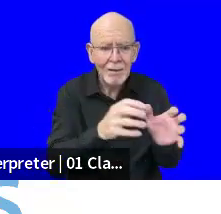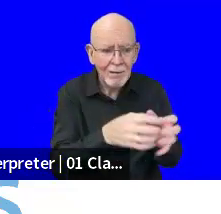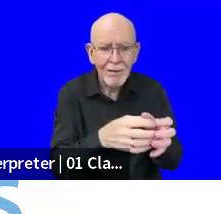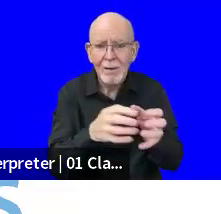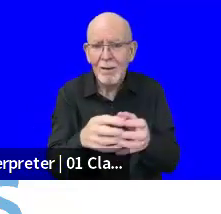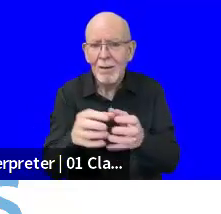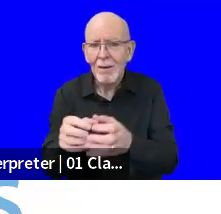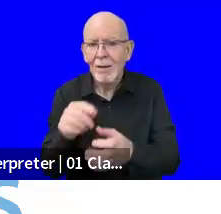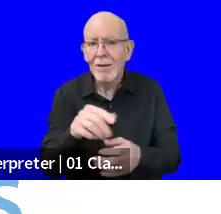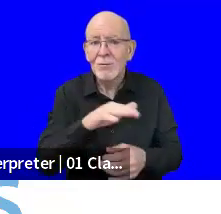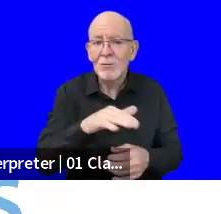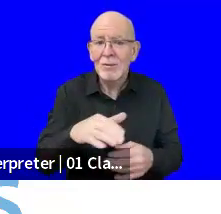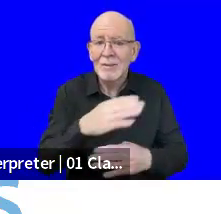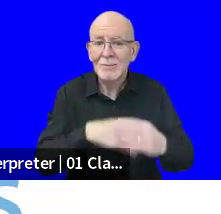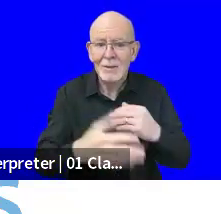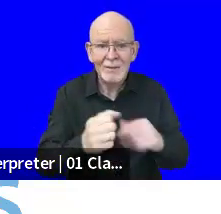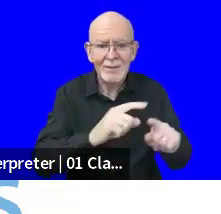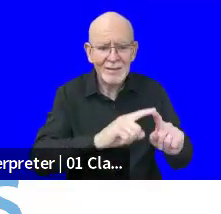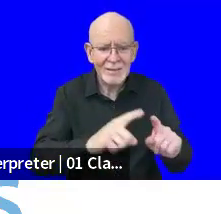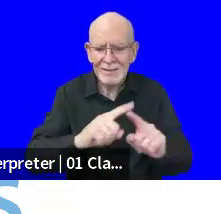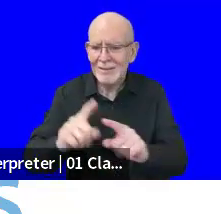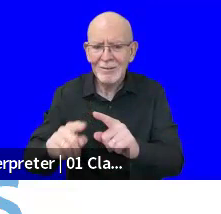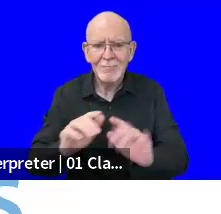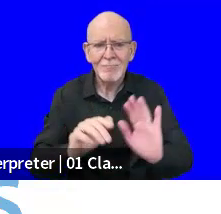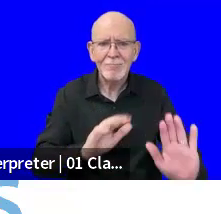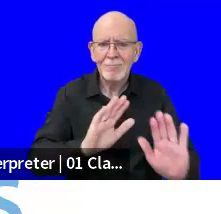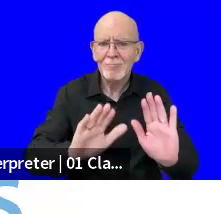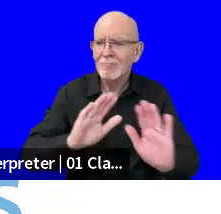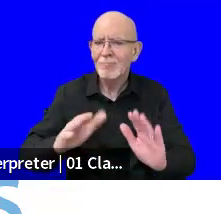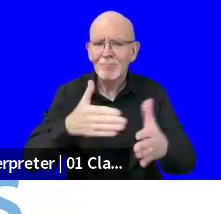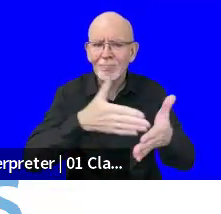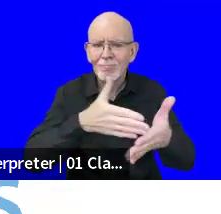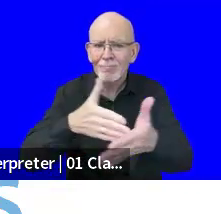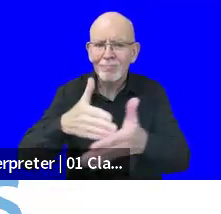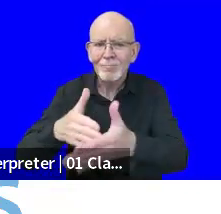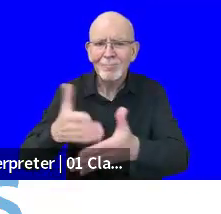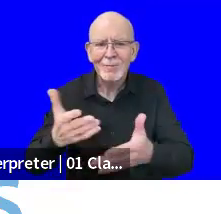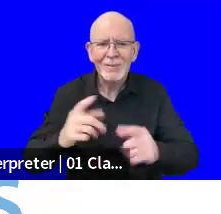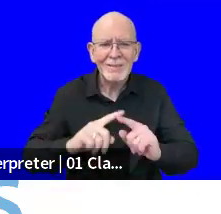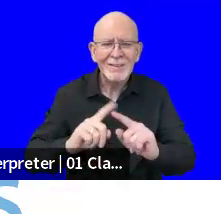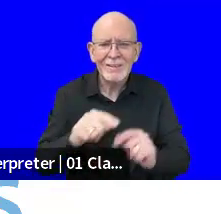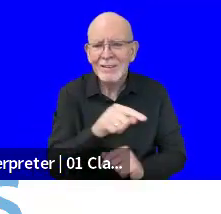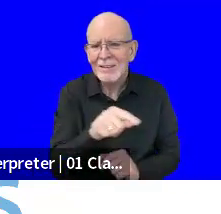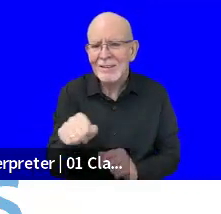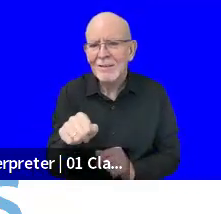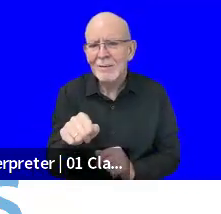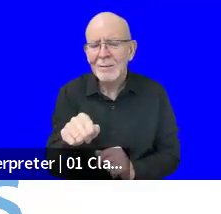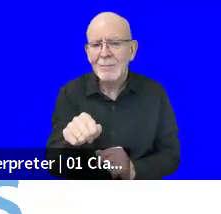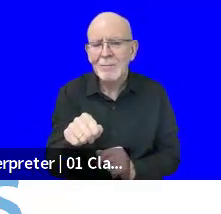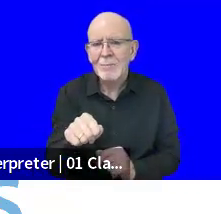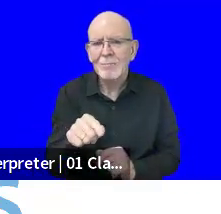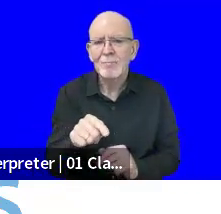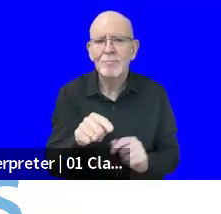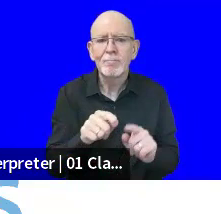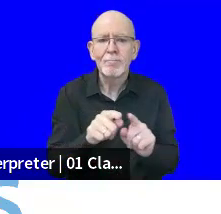and have different type and level of support needs. So when we use the GSR method, it allows us to